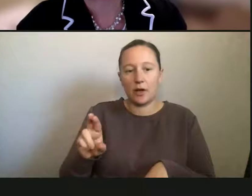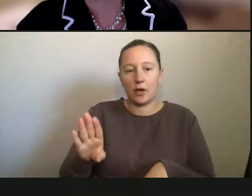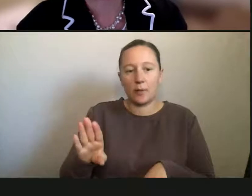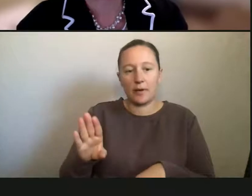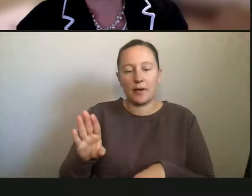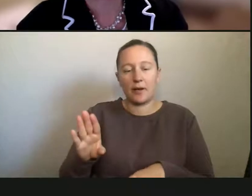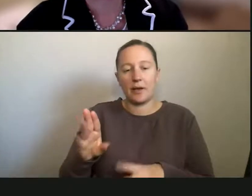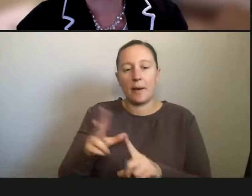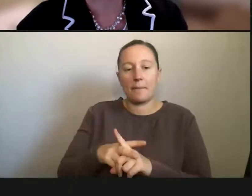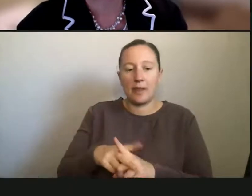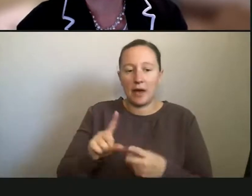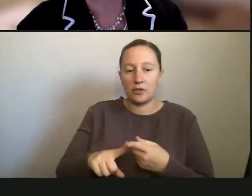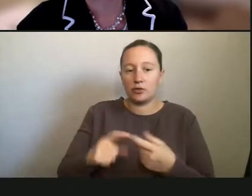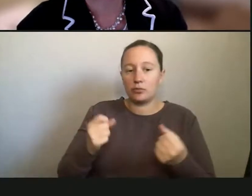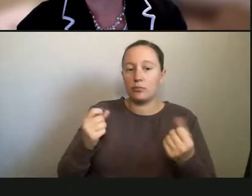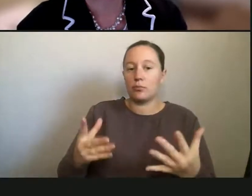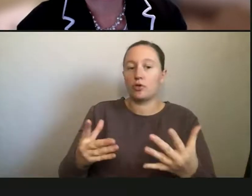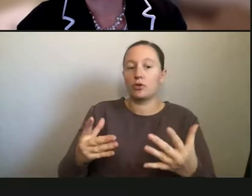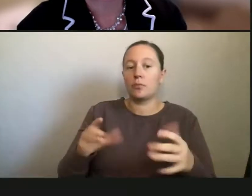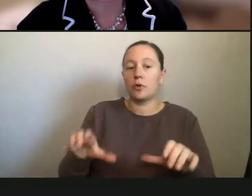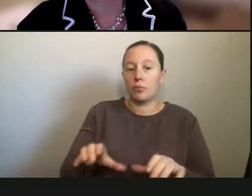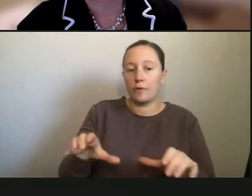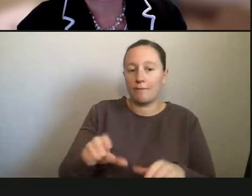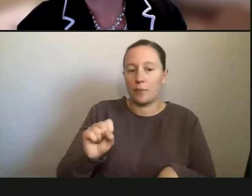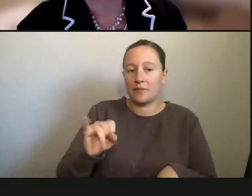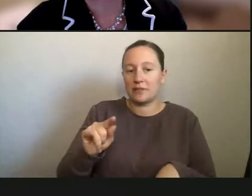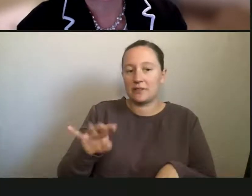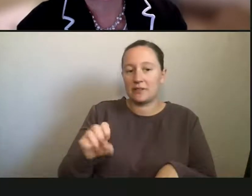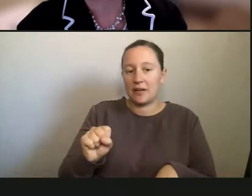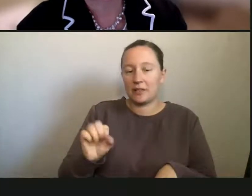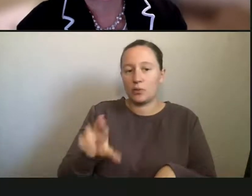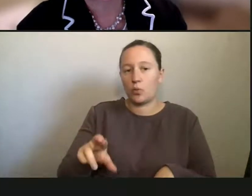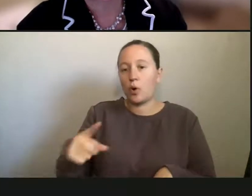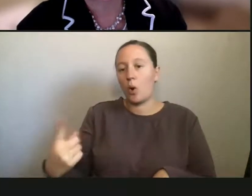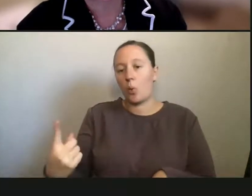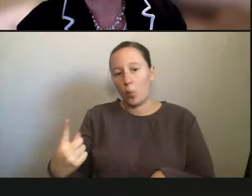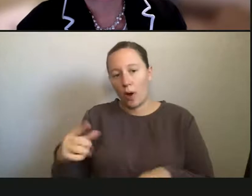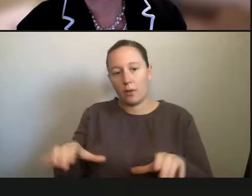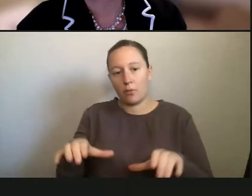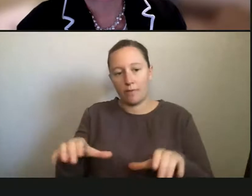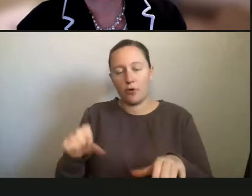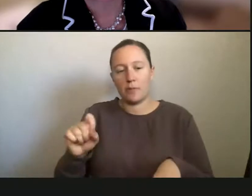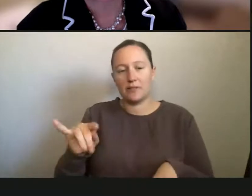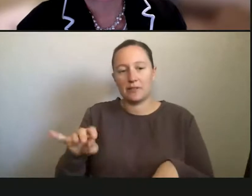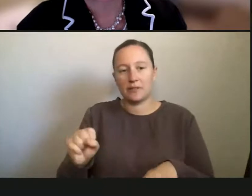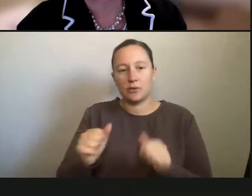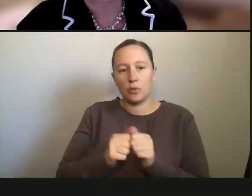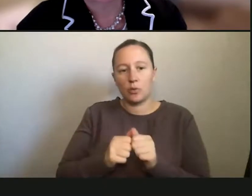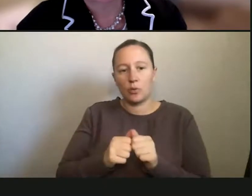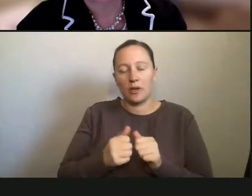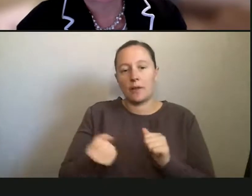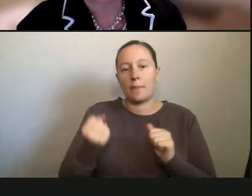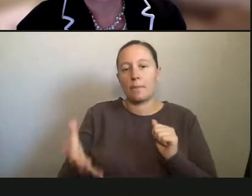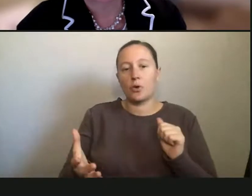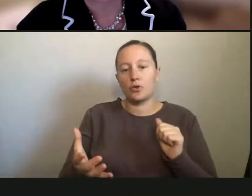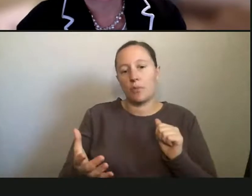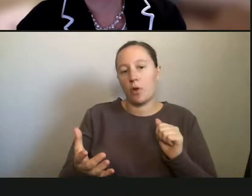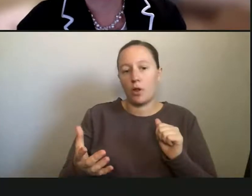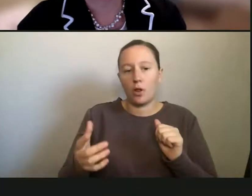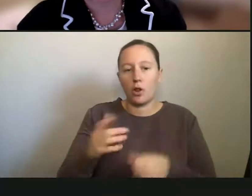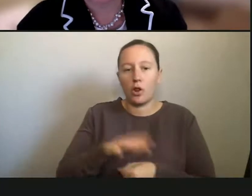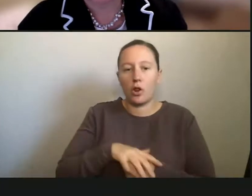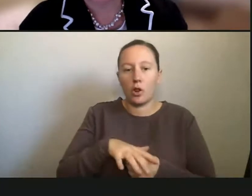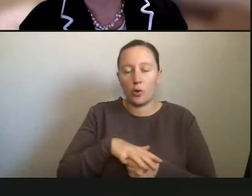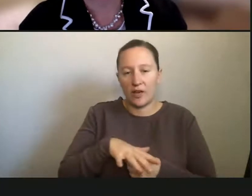to multiple performance sites or one performance sites with multiple recruitment locations?